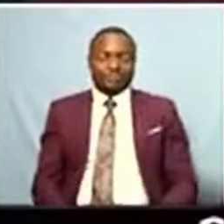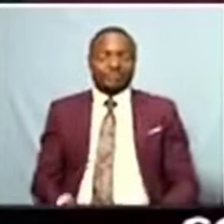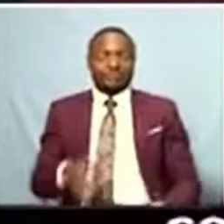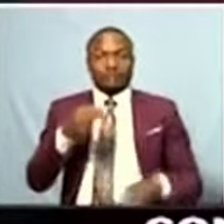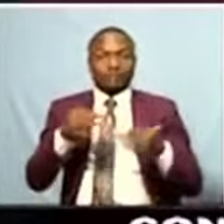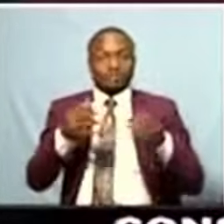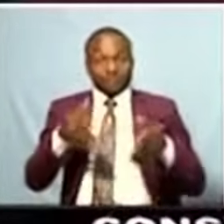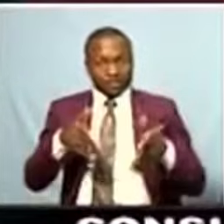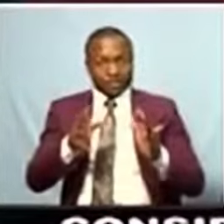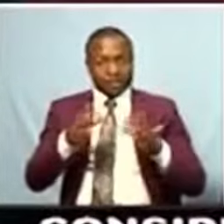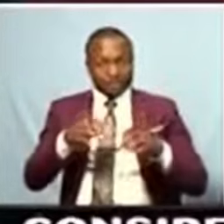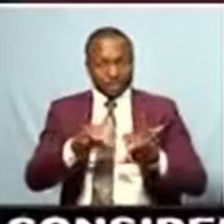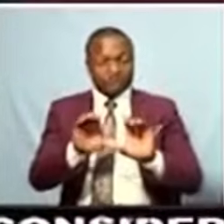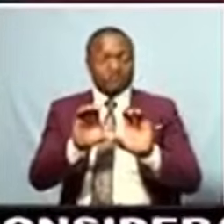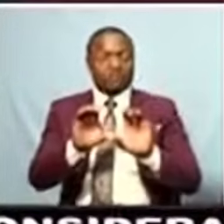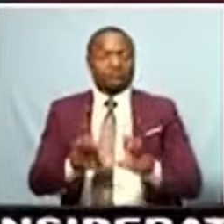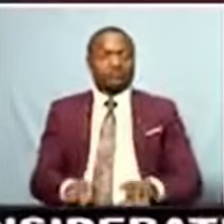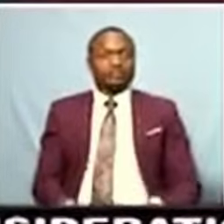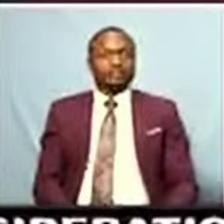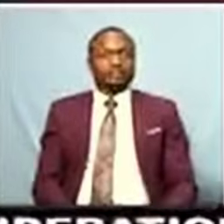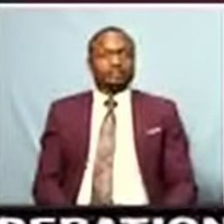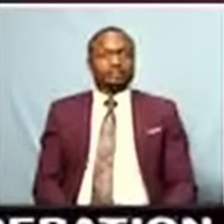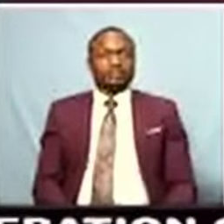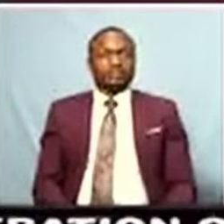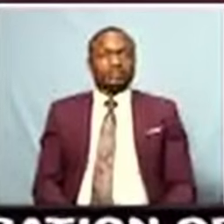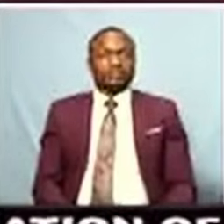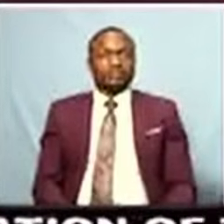allowed to proceed.